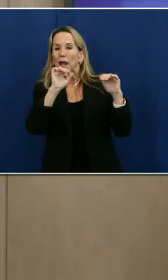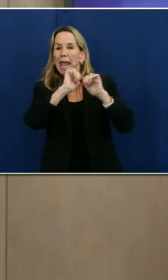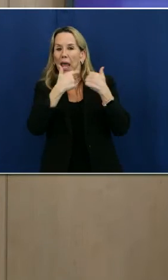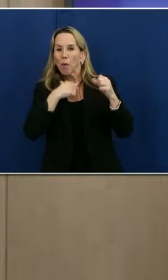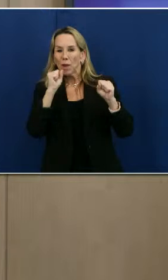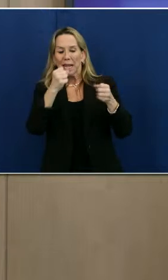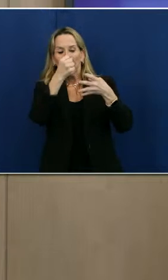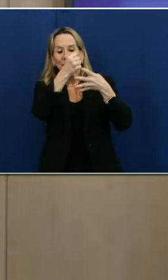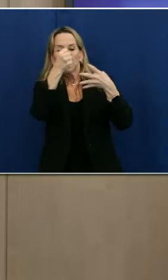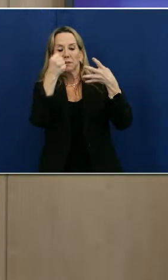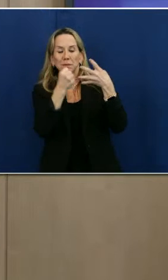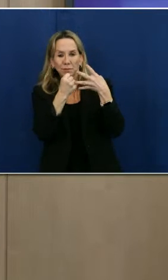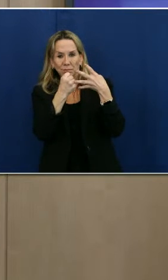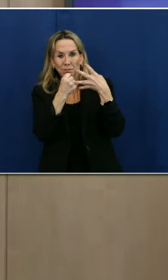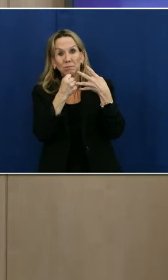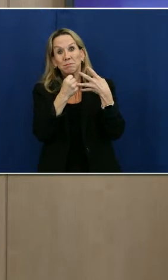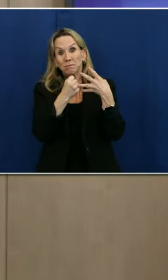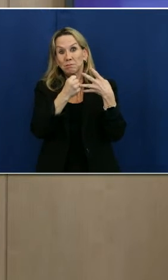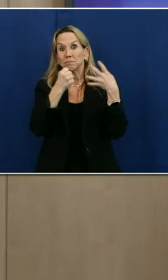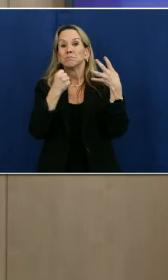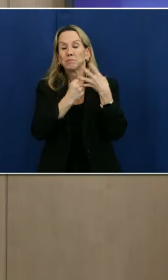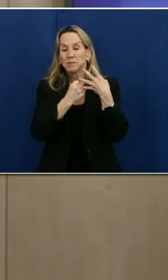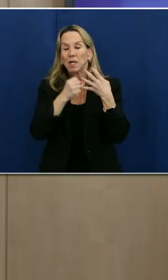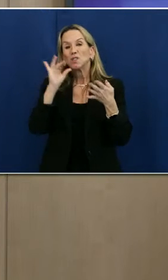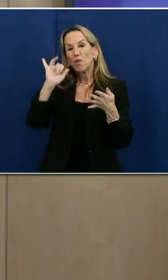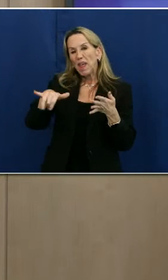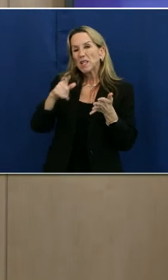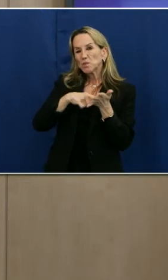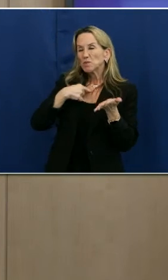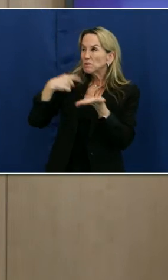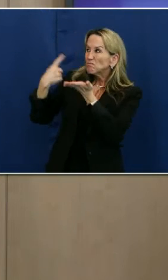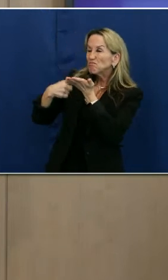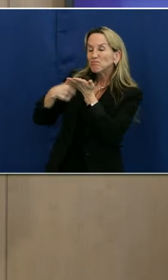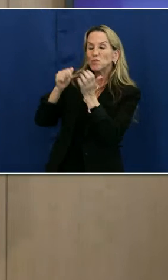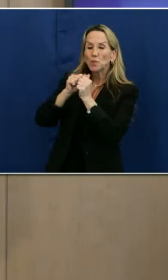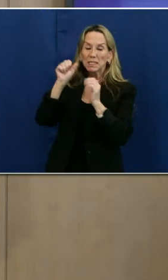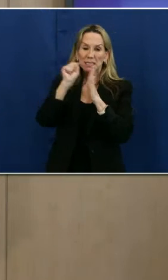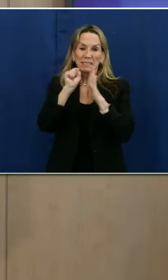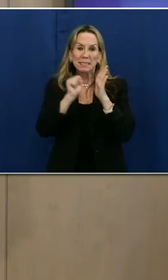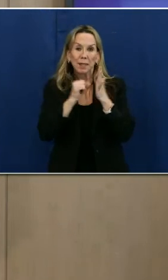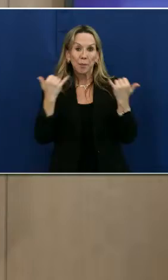the discussions that we've been having with the state to date. Thank you.